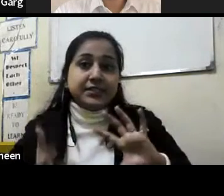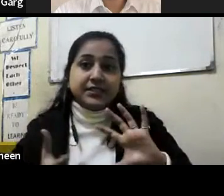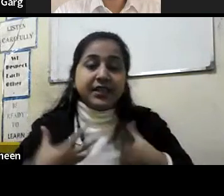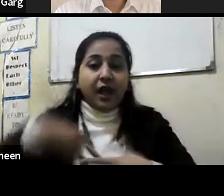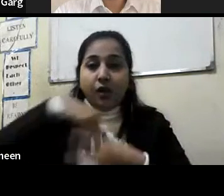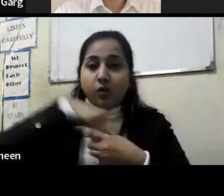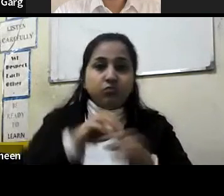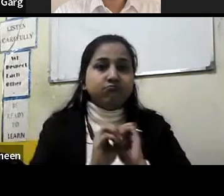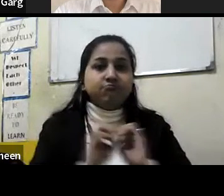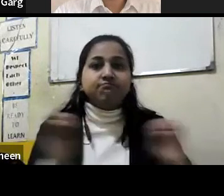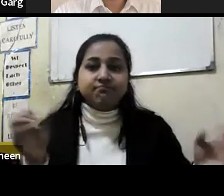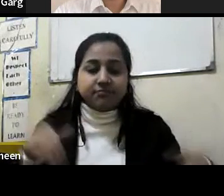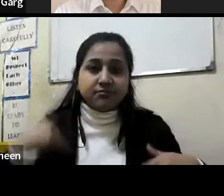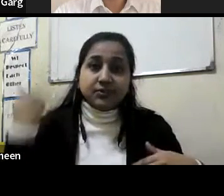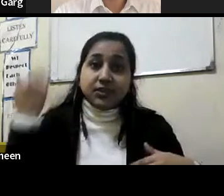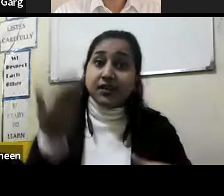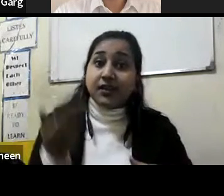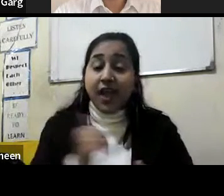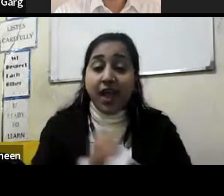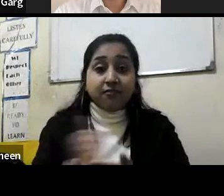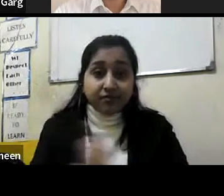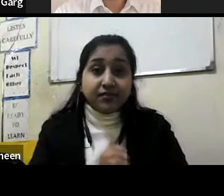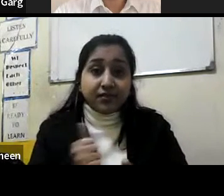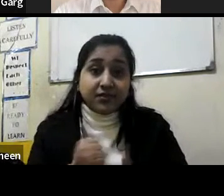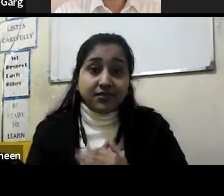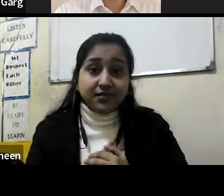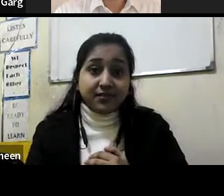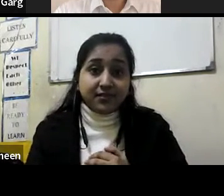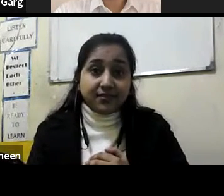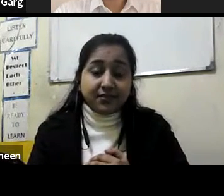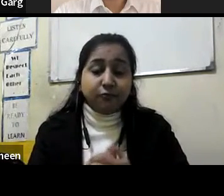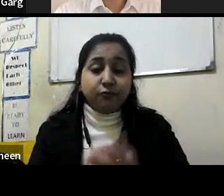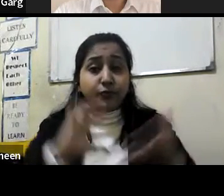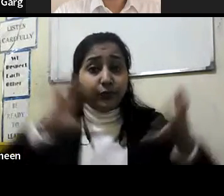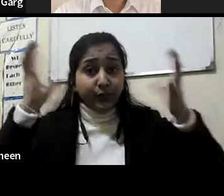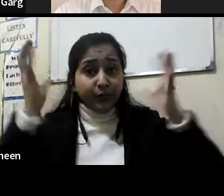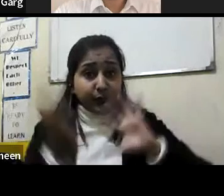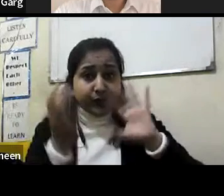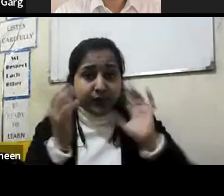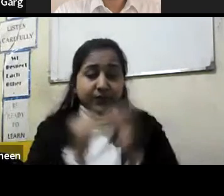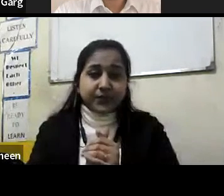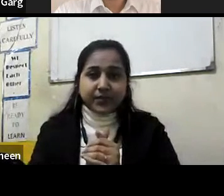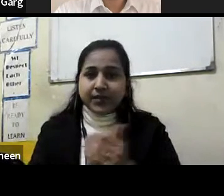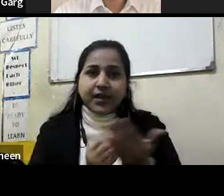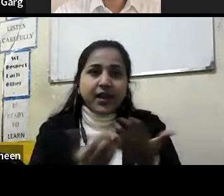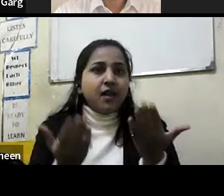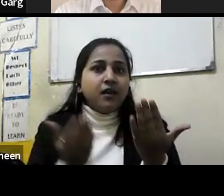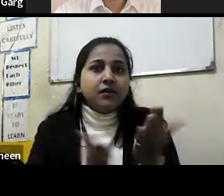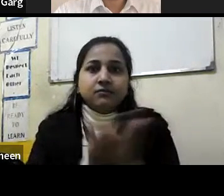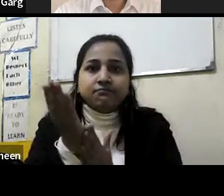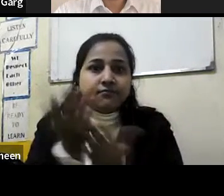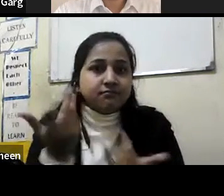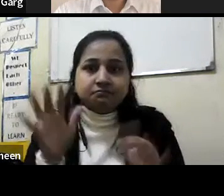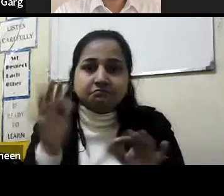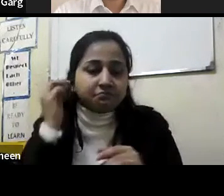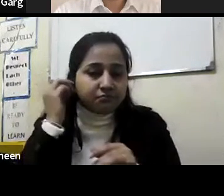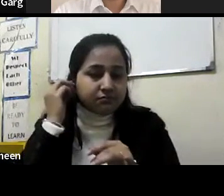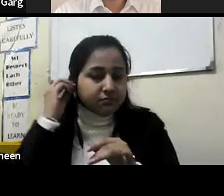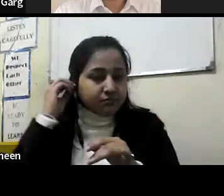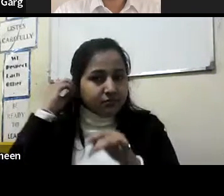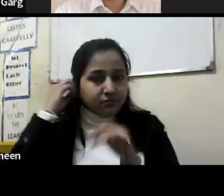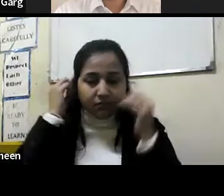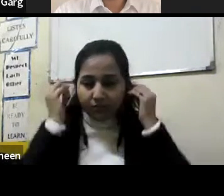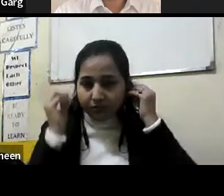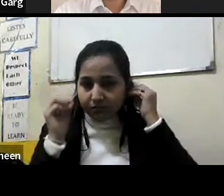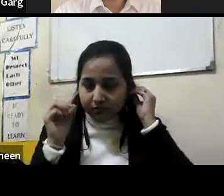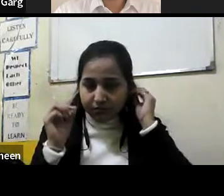what the others could afford to have with all the Baidus of the world. I mean, it could not be accessible, not only because of the software or the content,